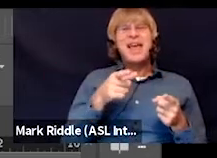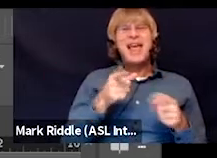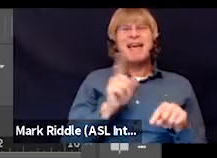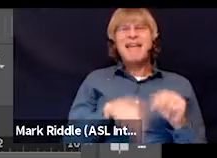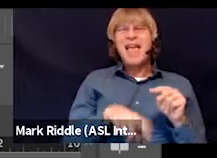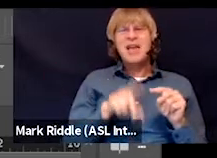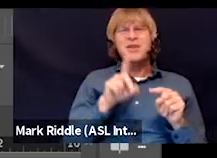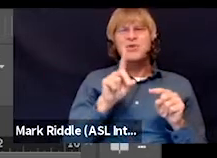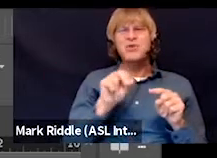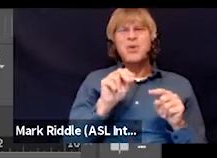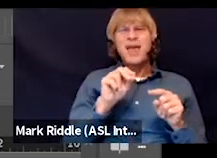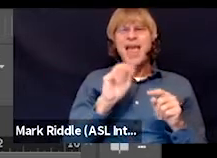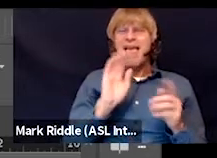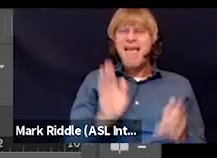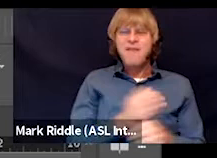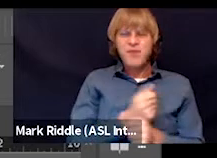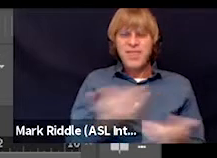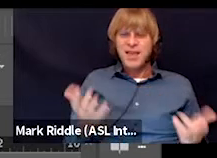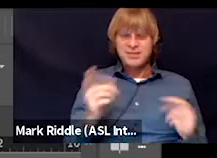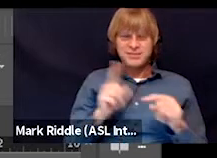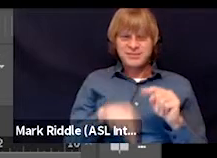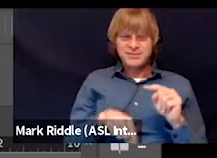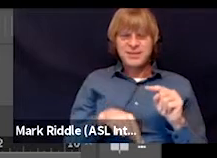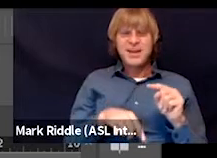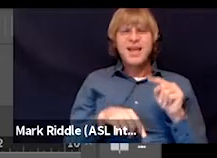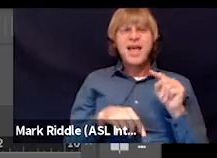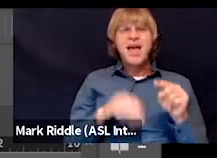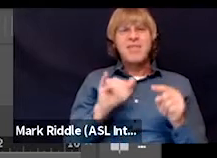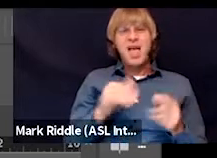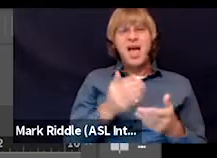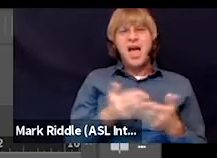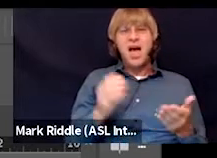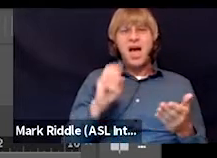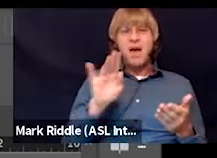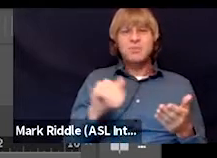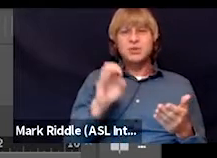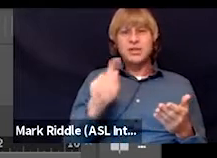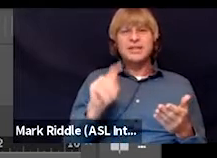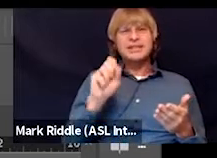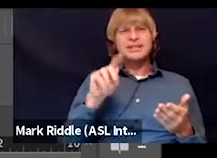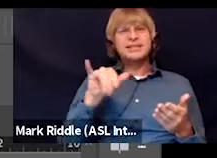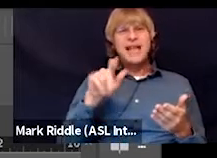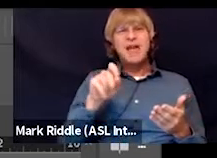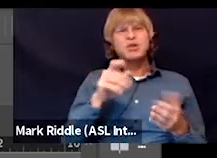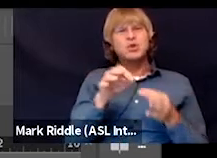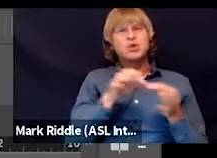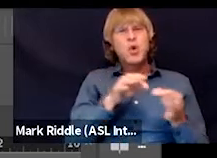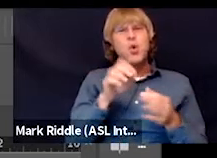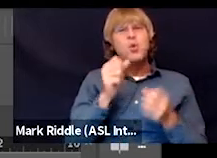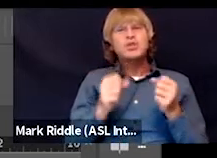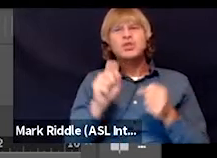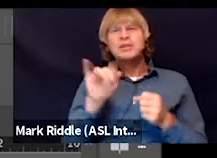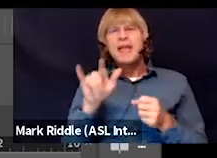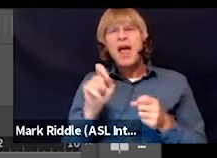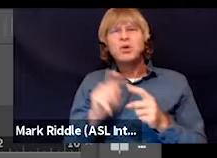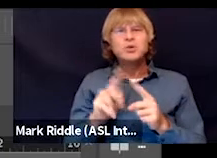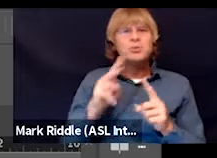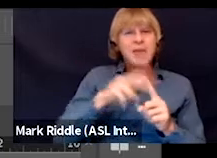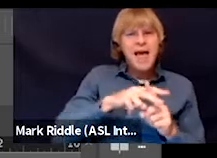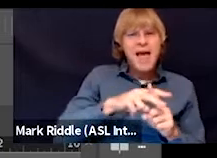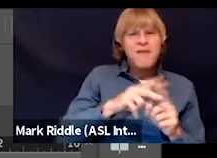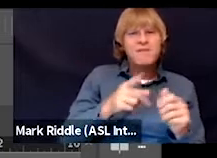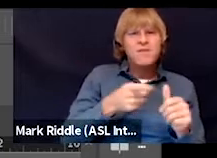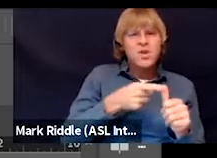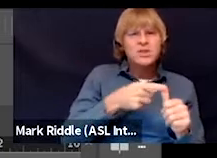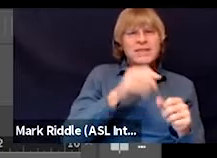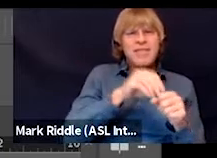do absolutely everything. Your object style can tell which style to apply first